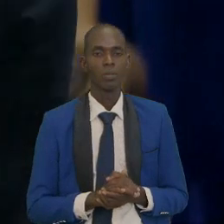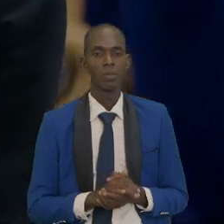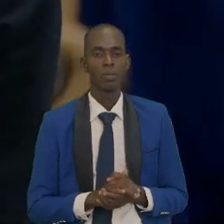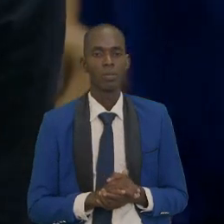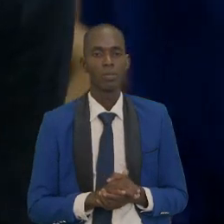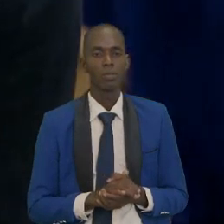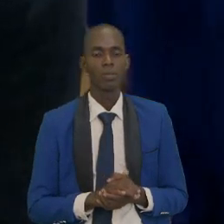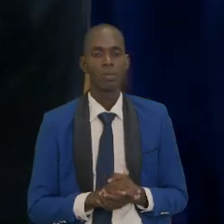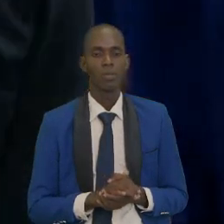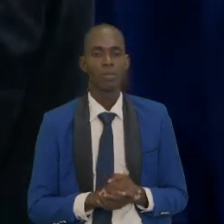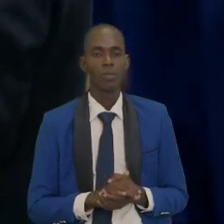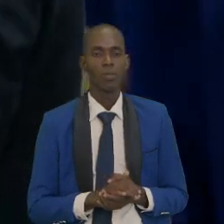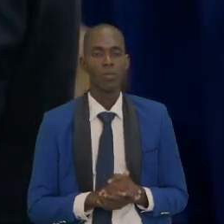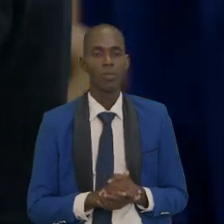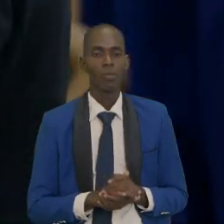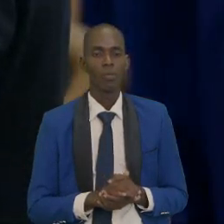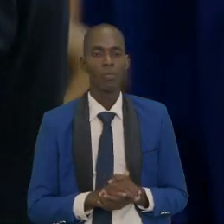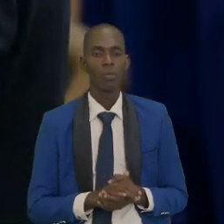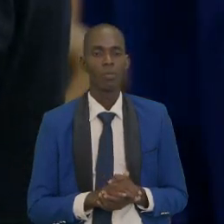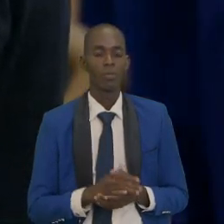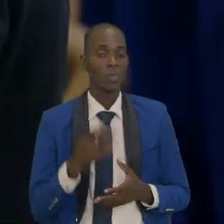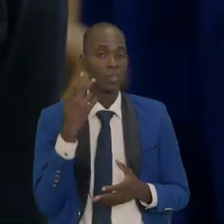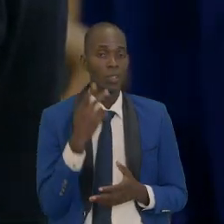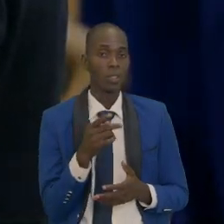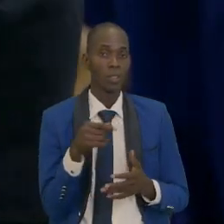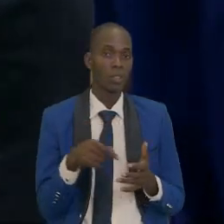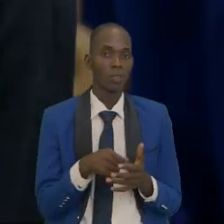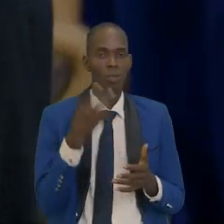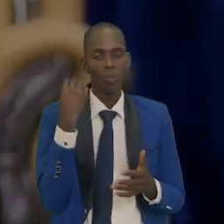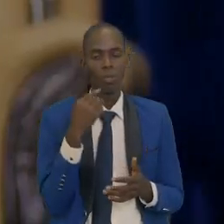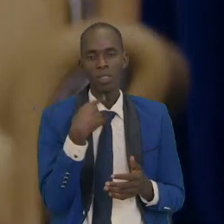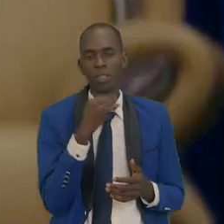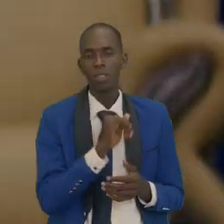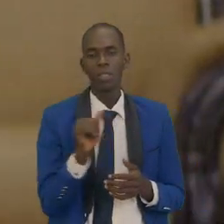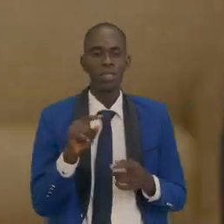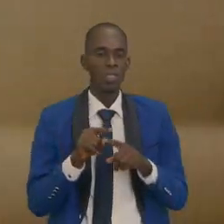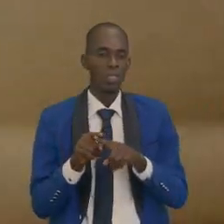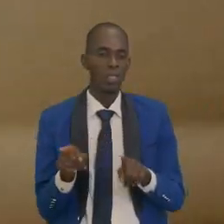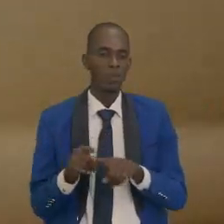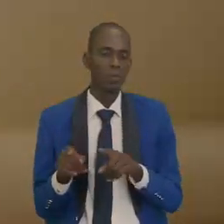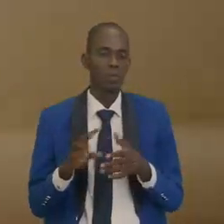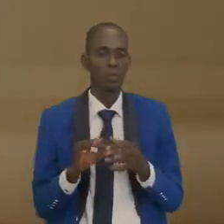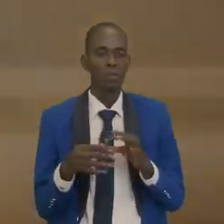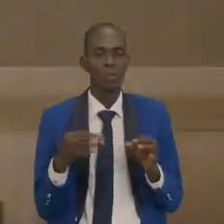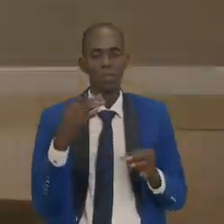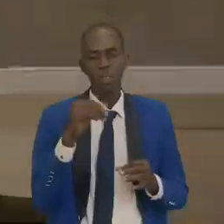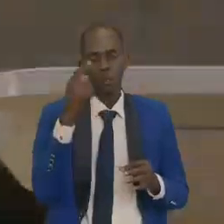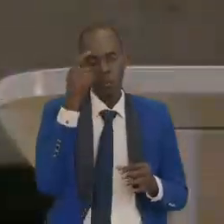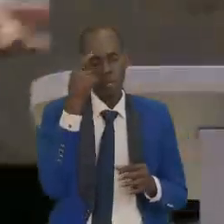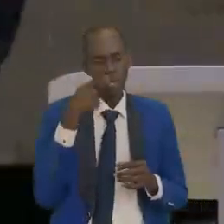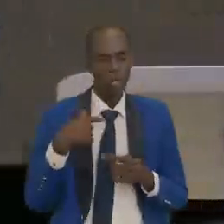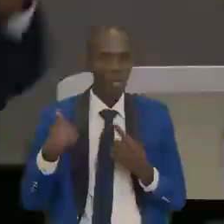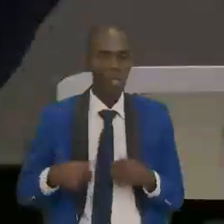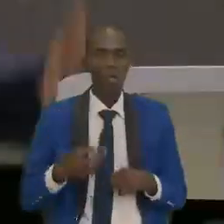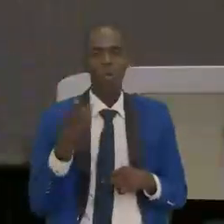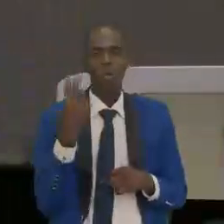the body was telling a different story it's much his heart was telling